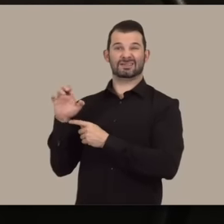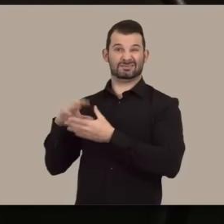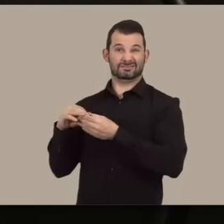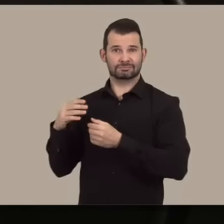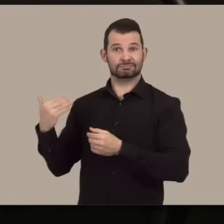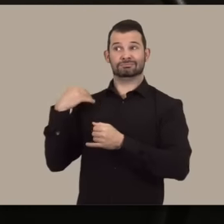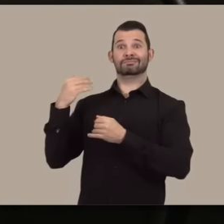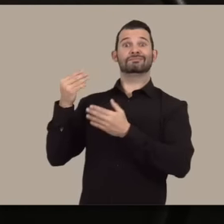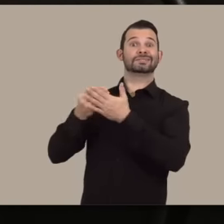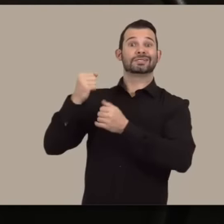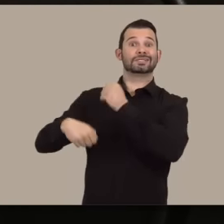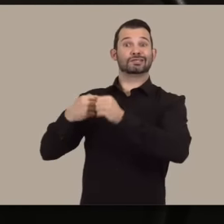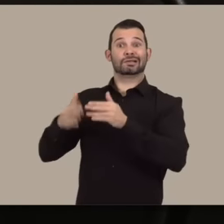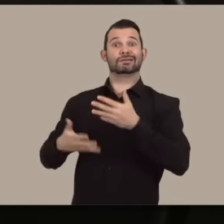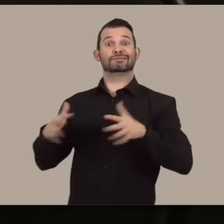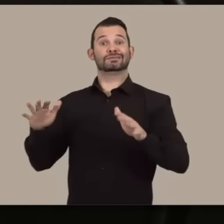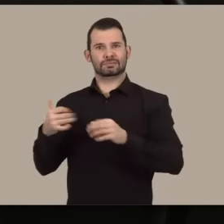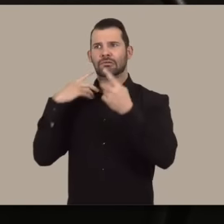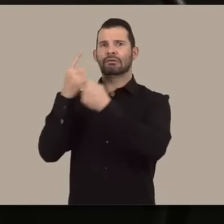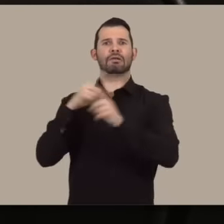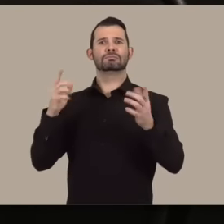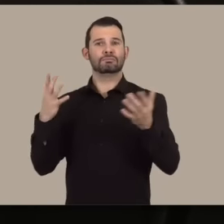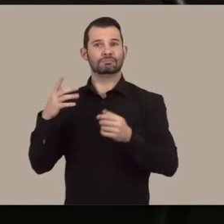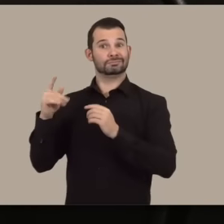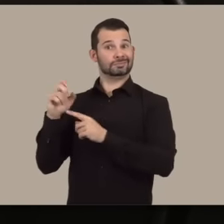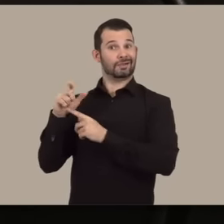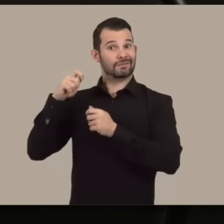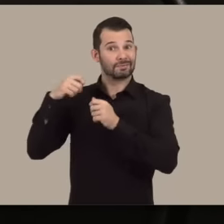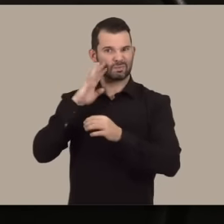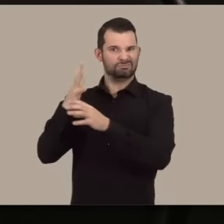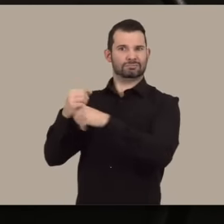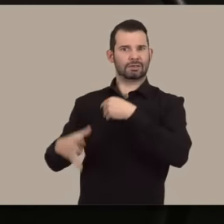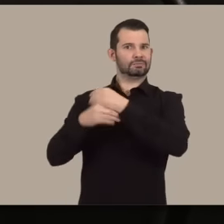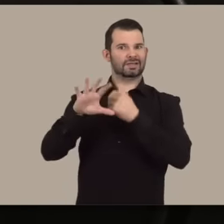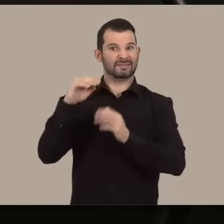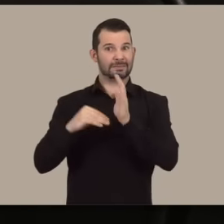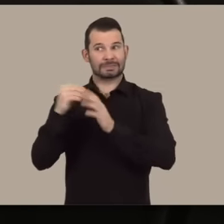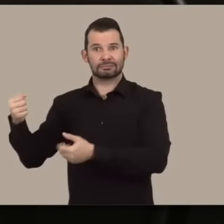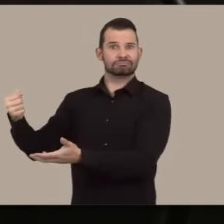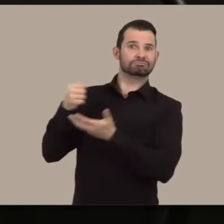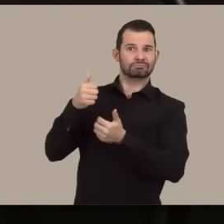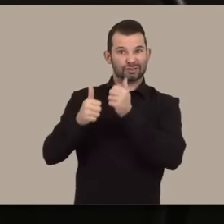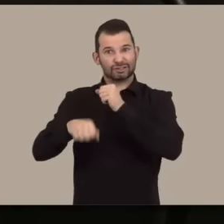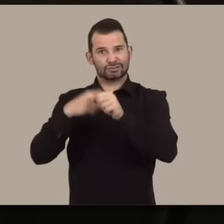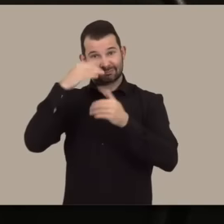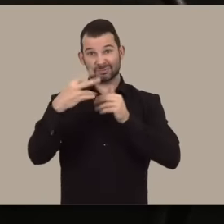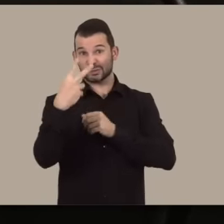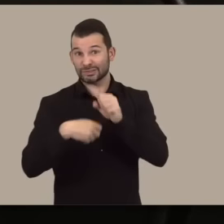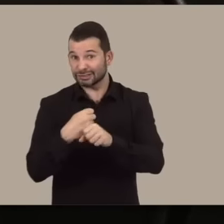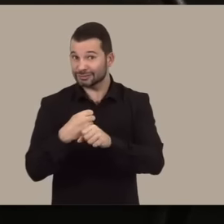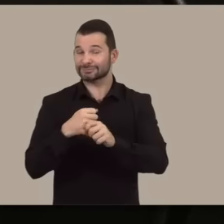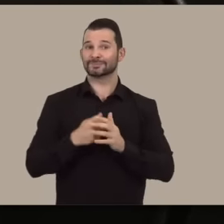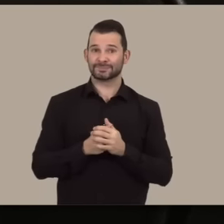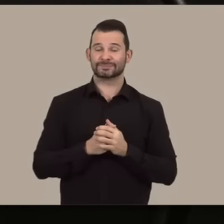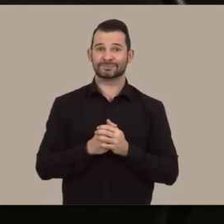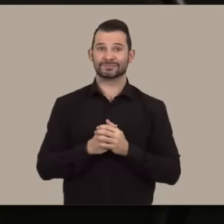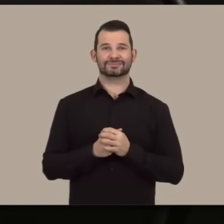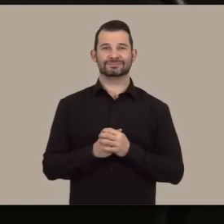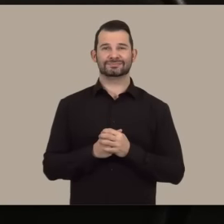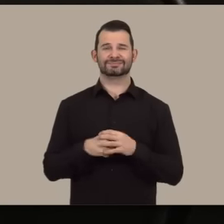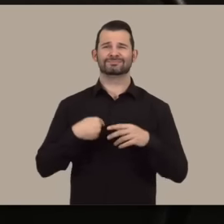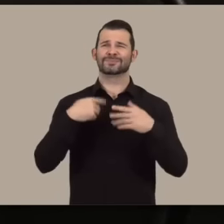Lafrance noted, at the end of last fiscal, it was announced that Telefilm would receive an additional $50 million per year